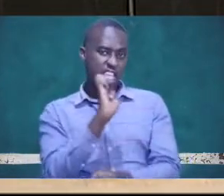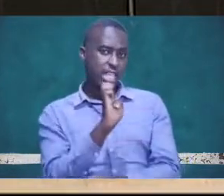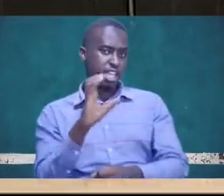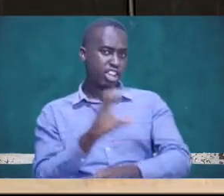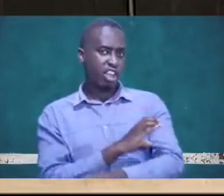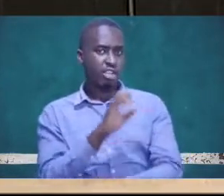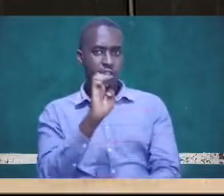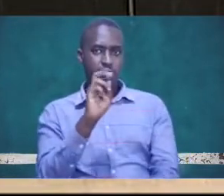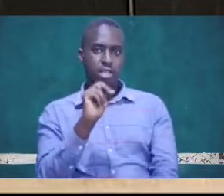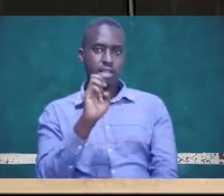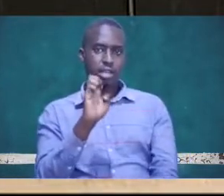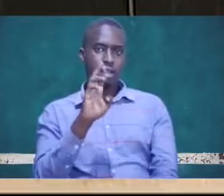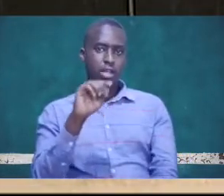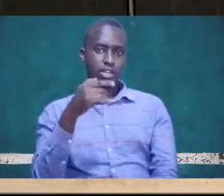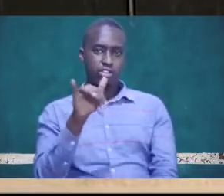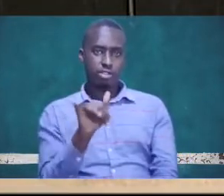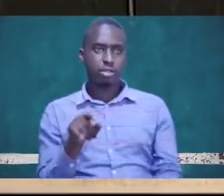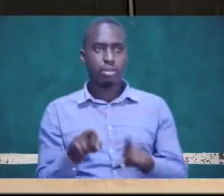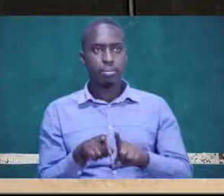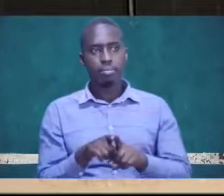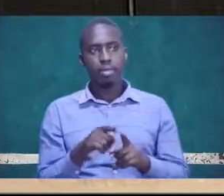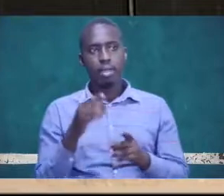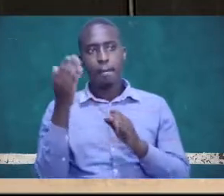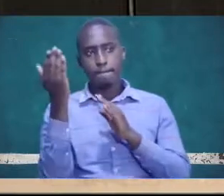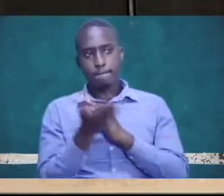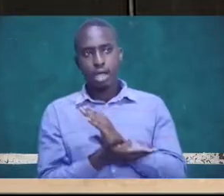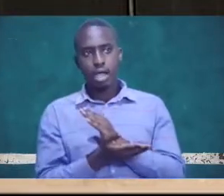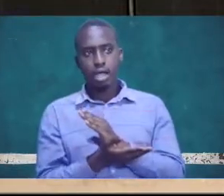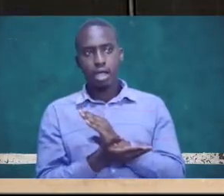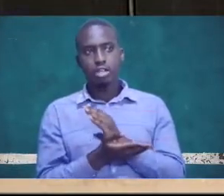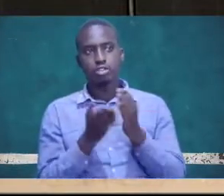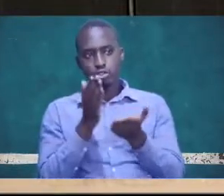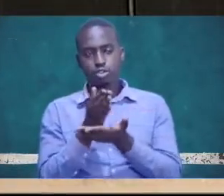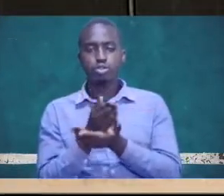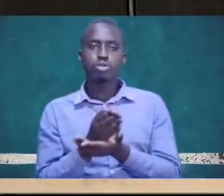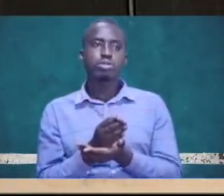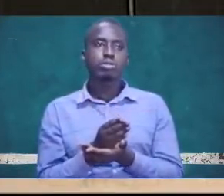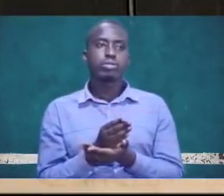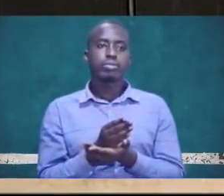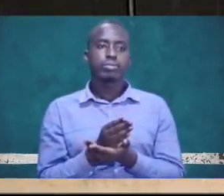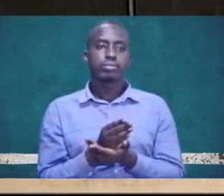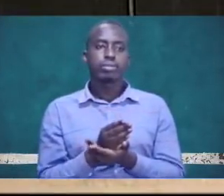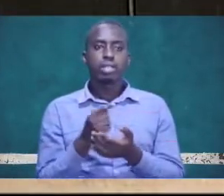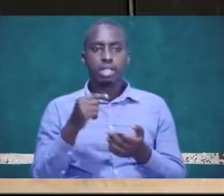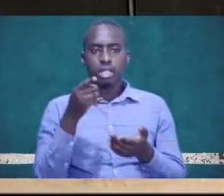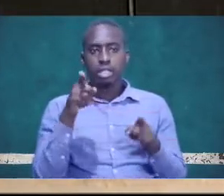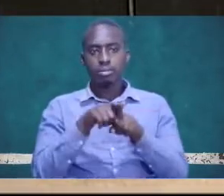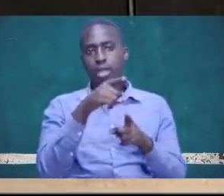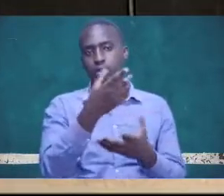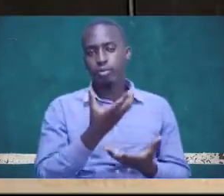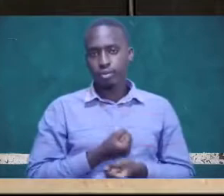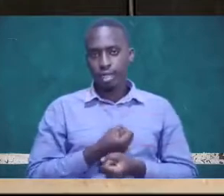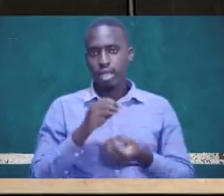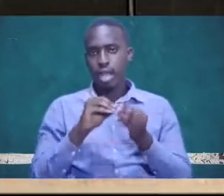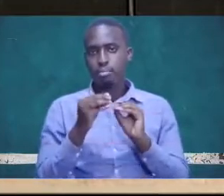And this energy is what we call the binding energy per, that's true, per neutron. And here we have the